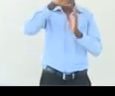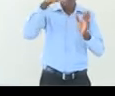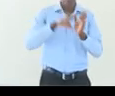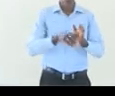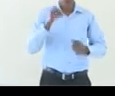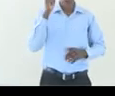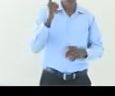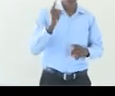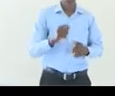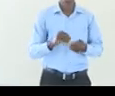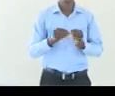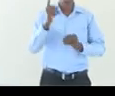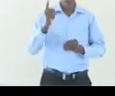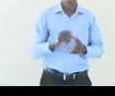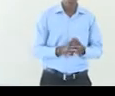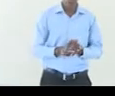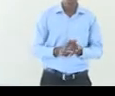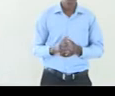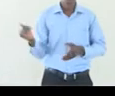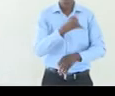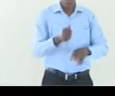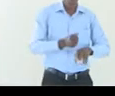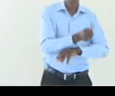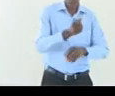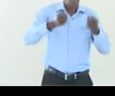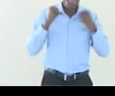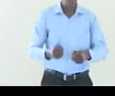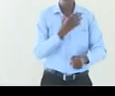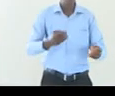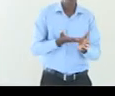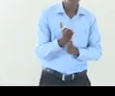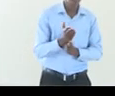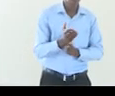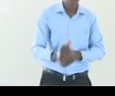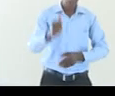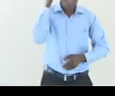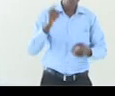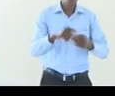the rich and the poor. These are not normal for the children of God.